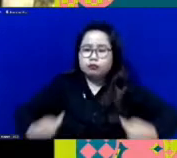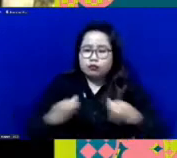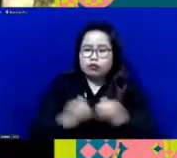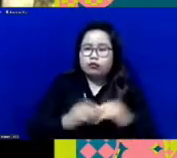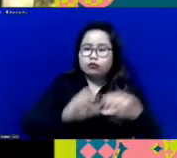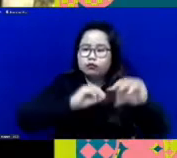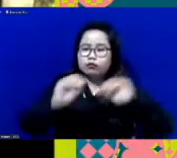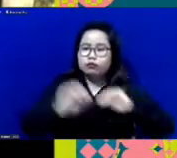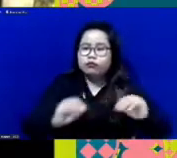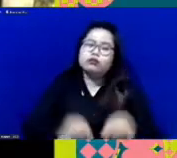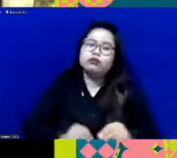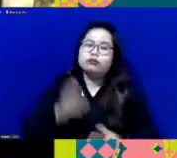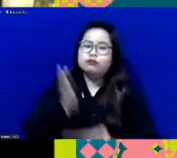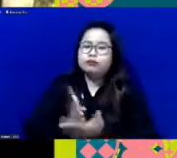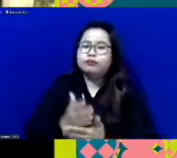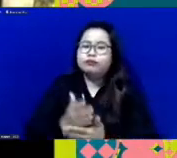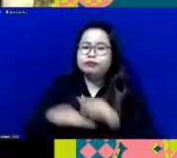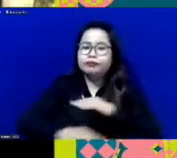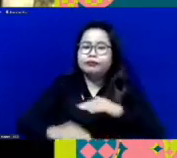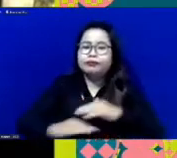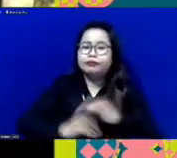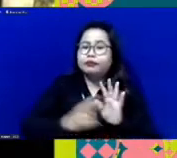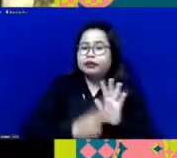cross-cultural, that would raise above